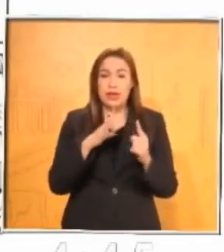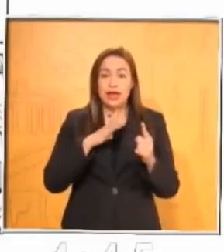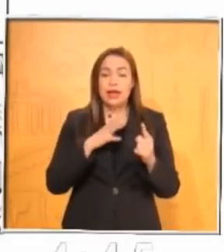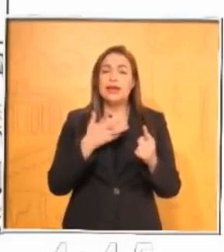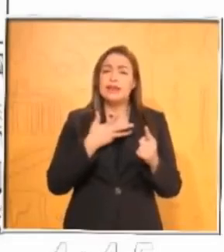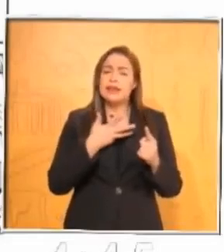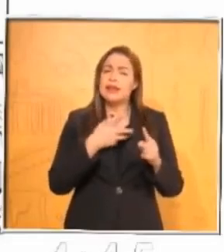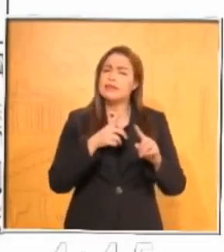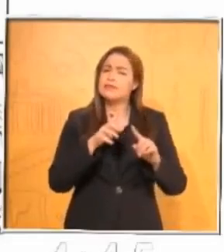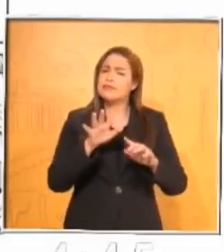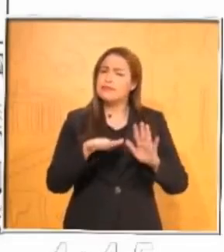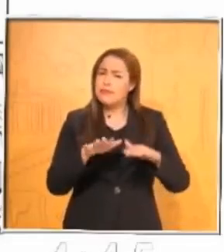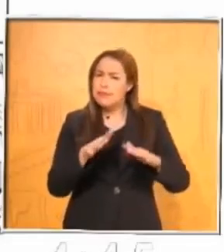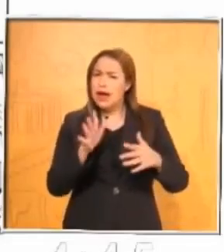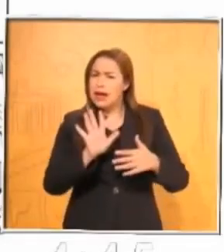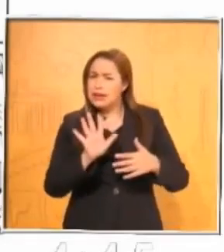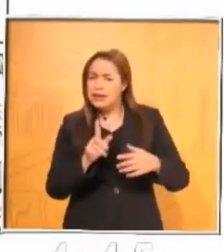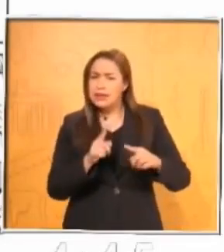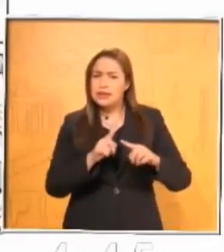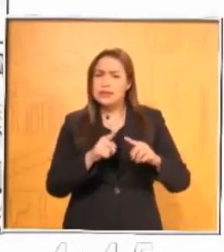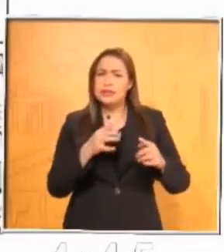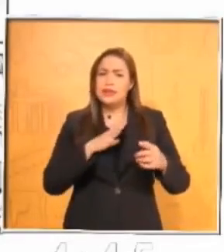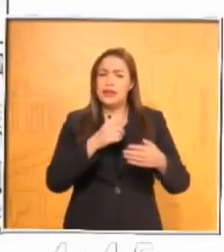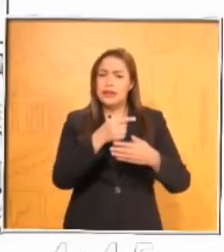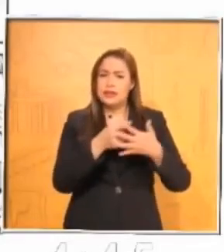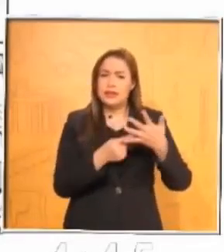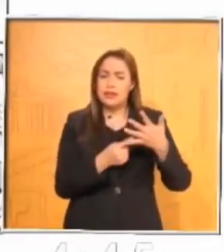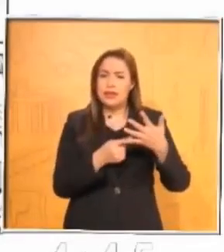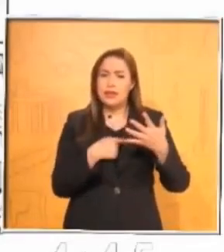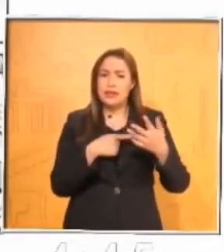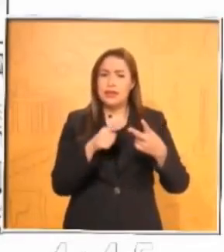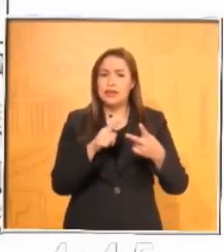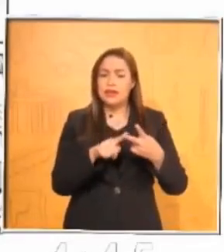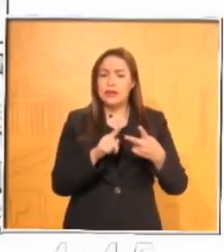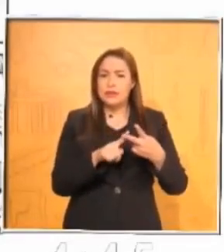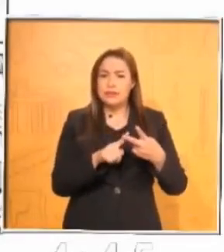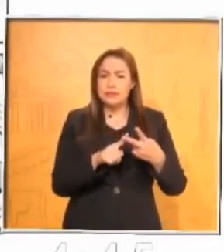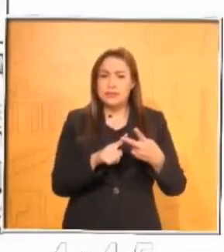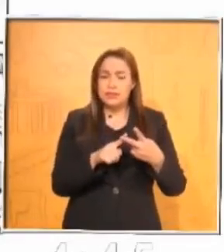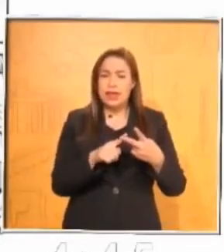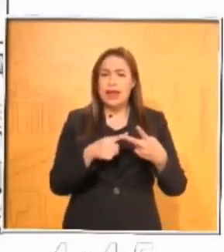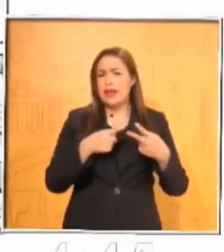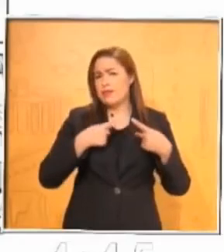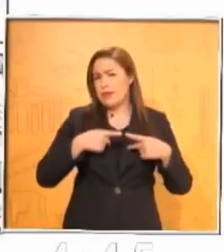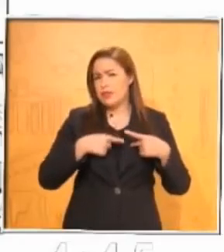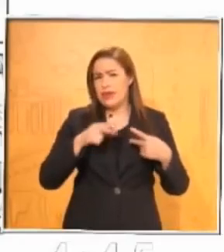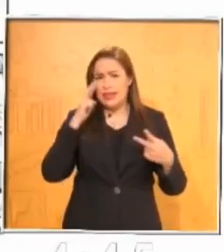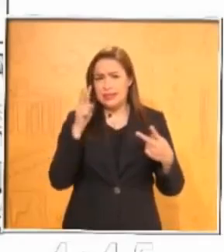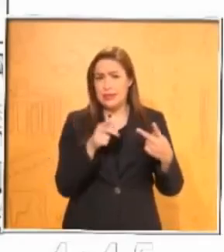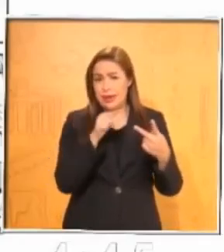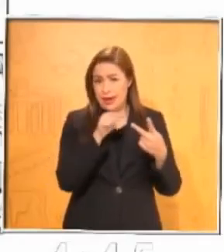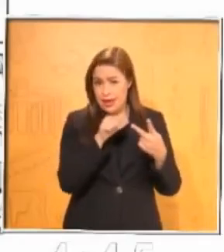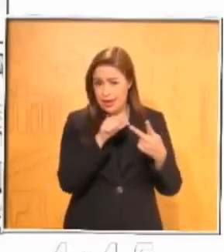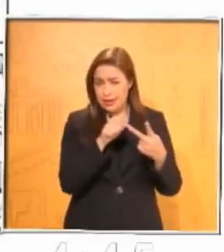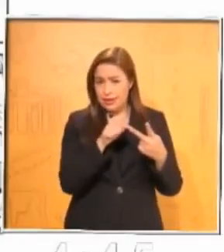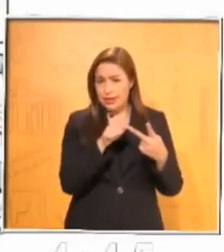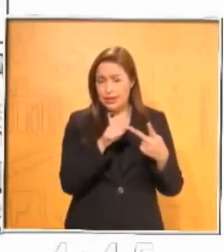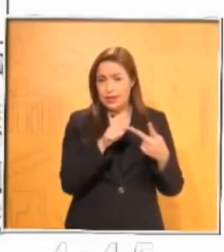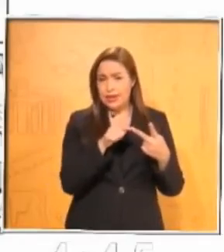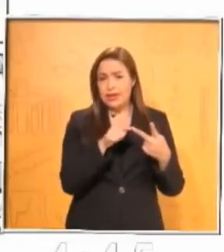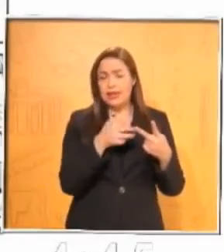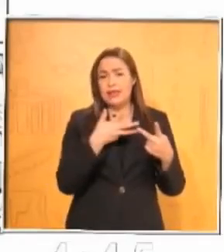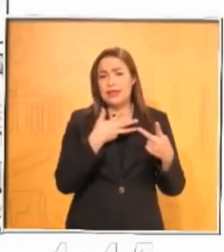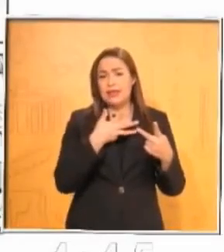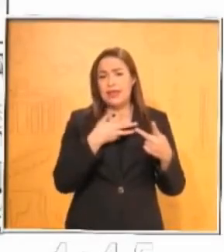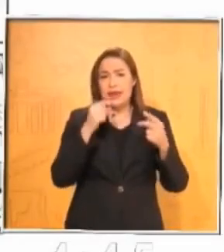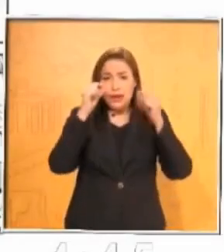of the characters, the main characteristics are that these characters have very large